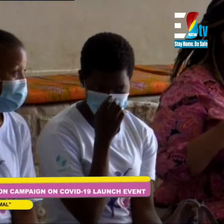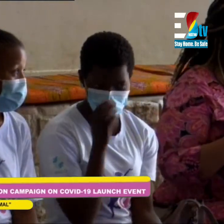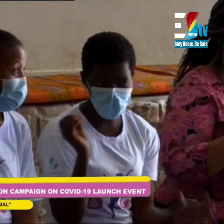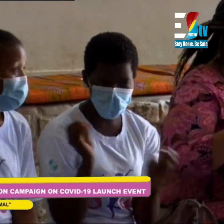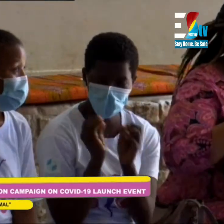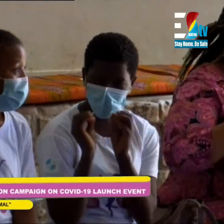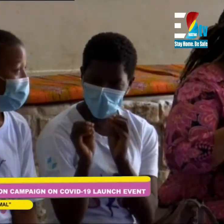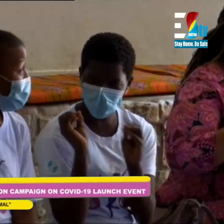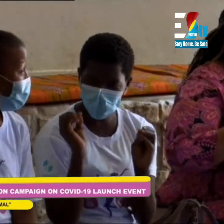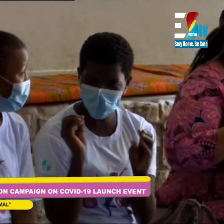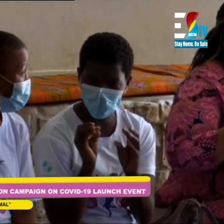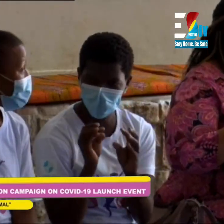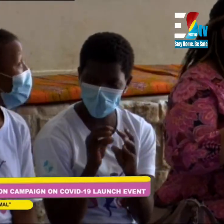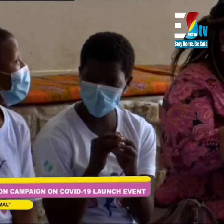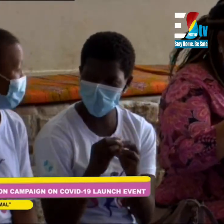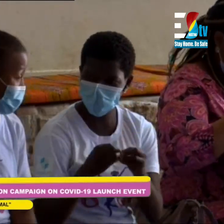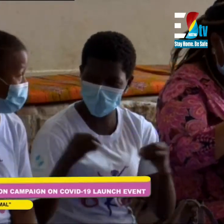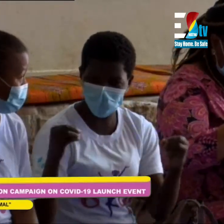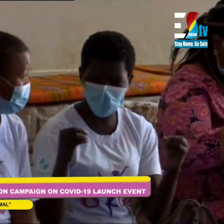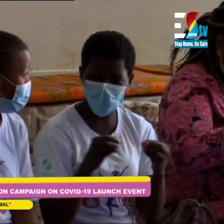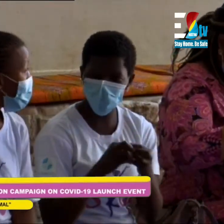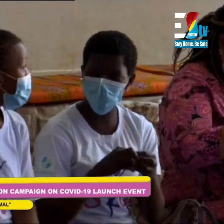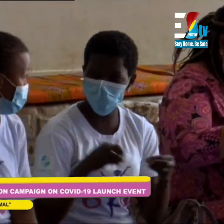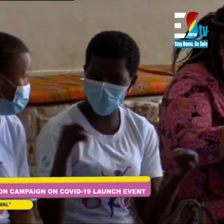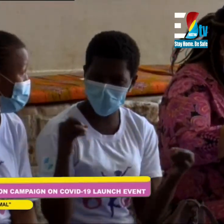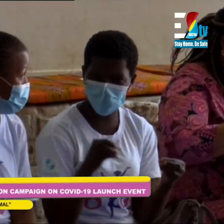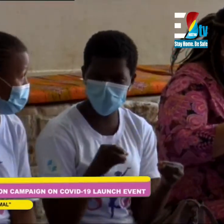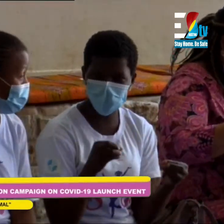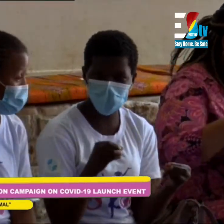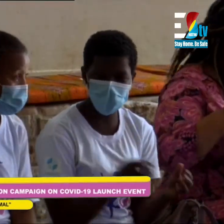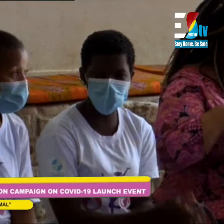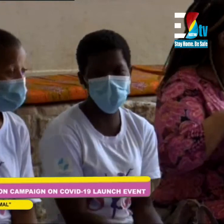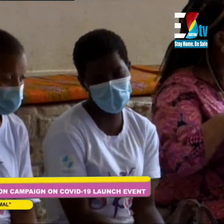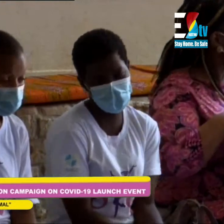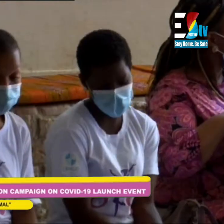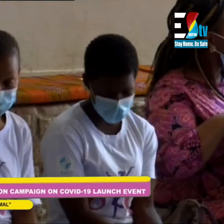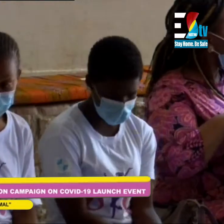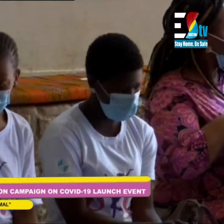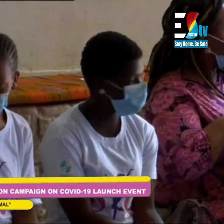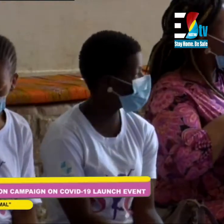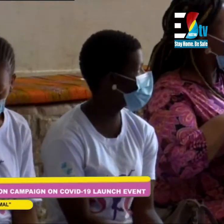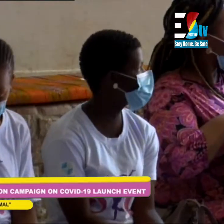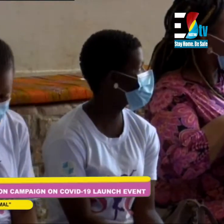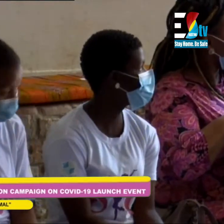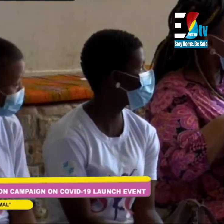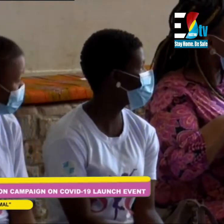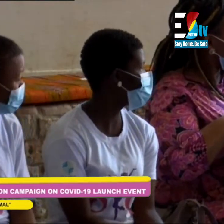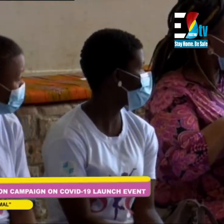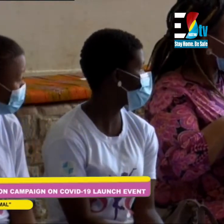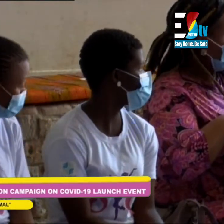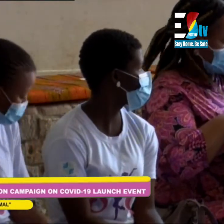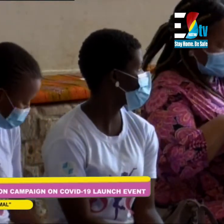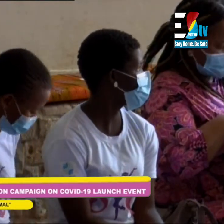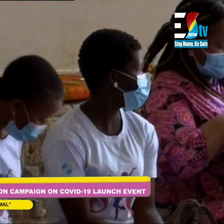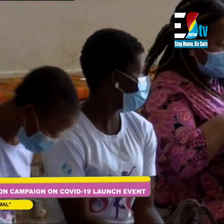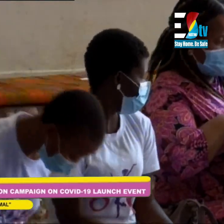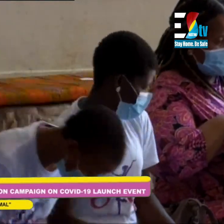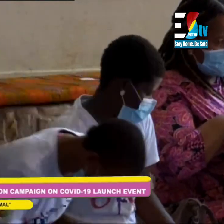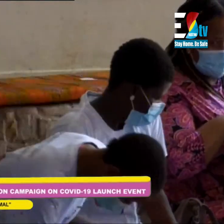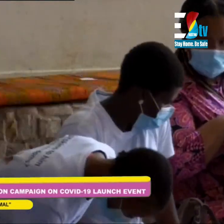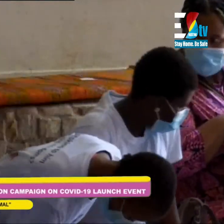is a puppet project. This afternoon, we'll have an opportunity to this Bible Gelaban. So the